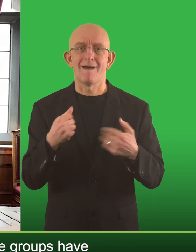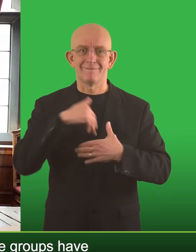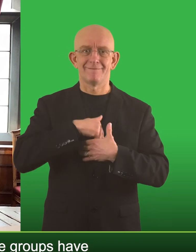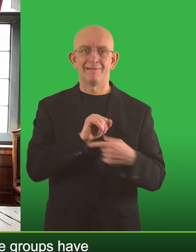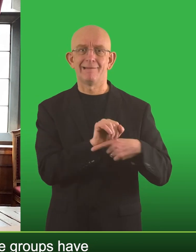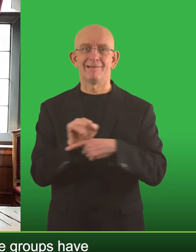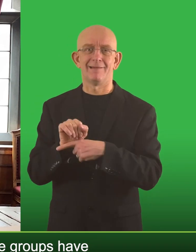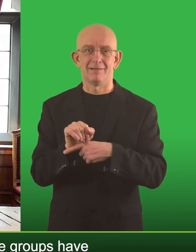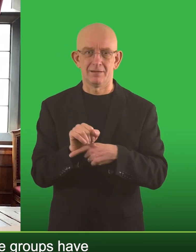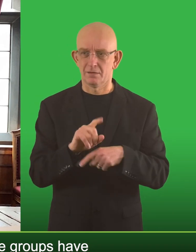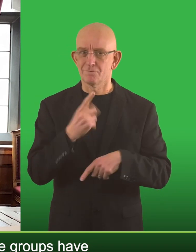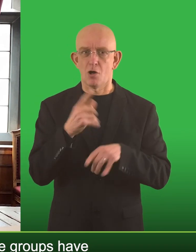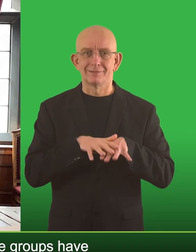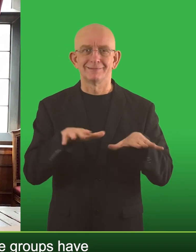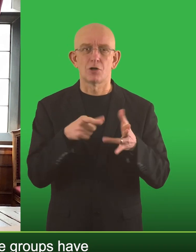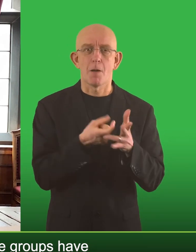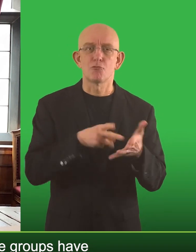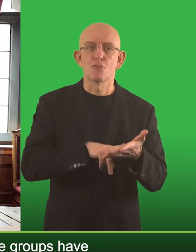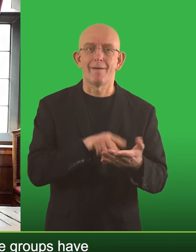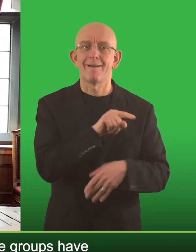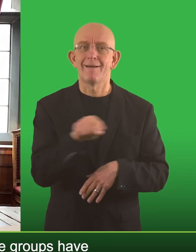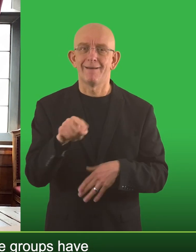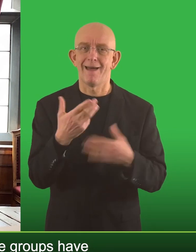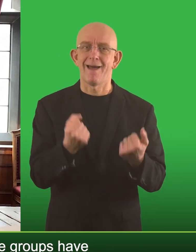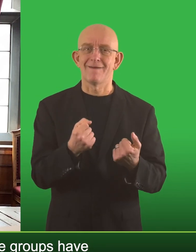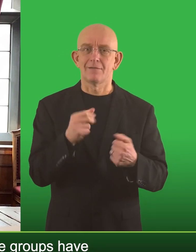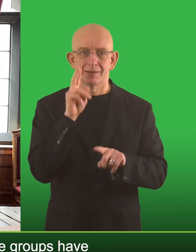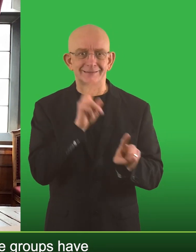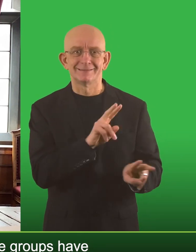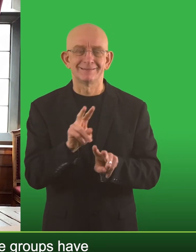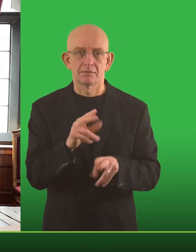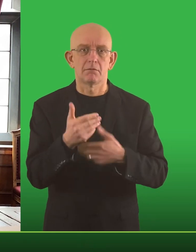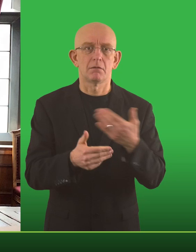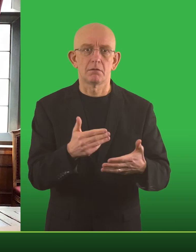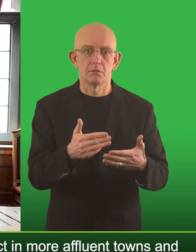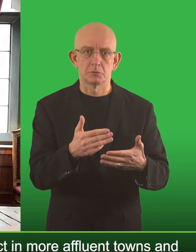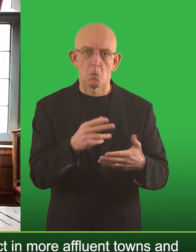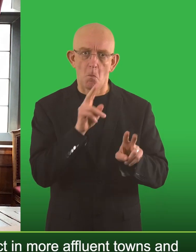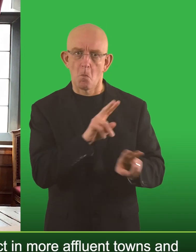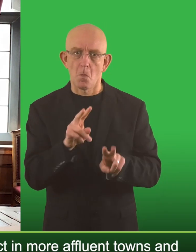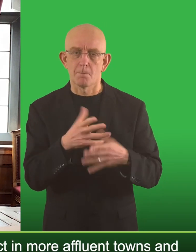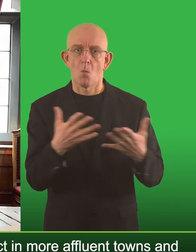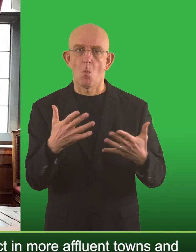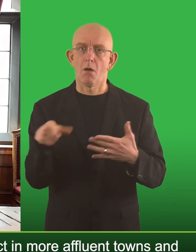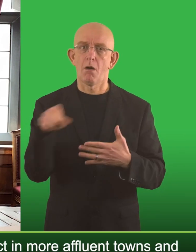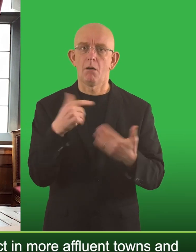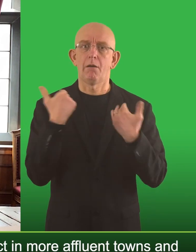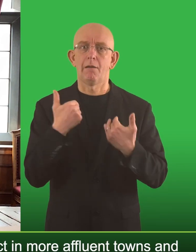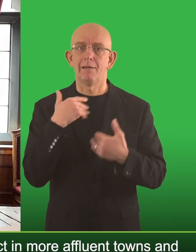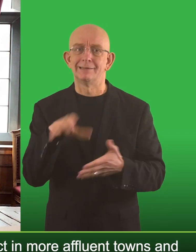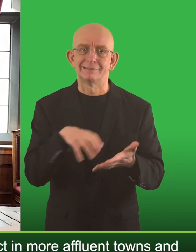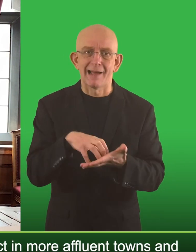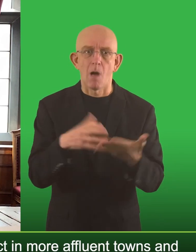in some groups have residual immunity from the first wave of Omicron. So it appears to be having